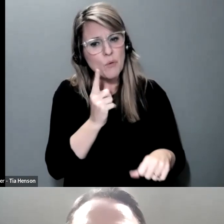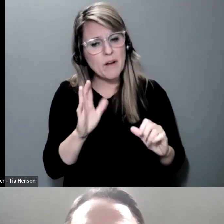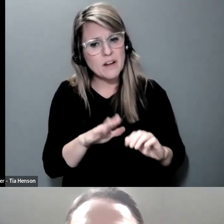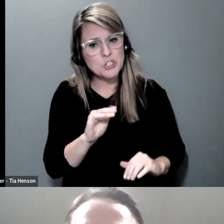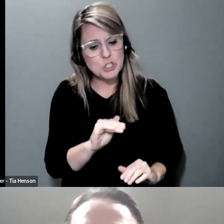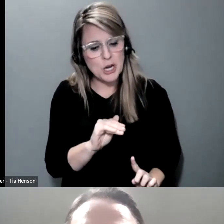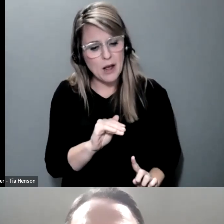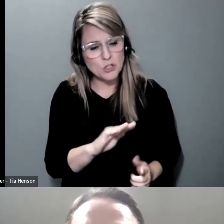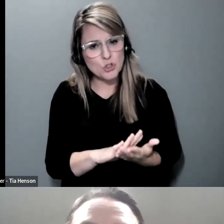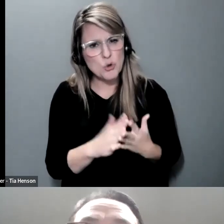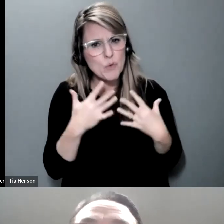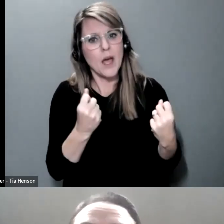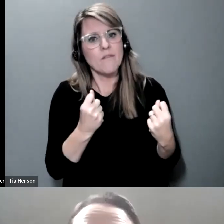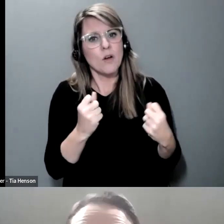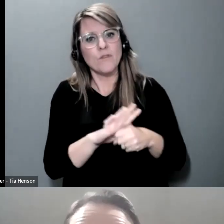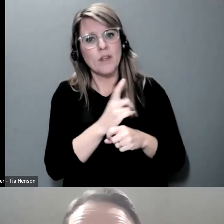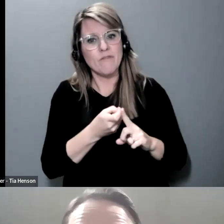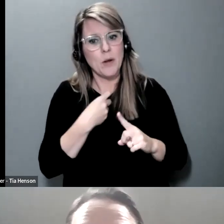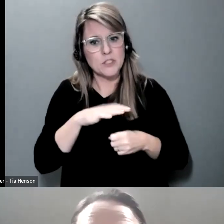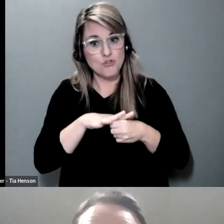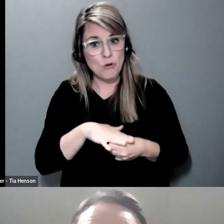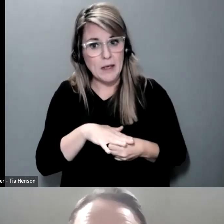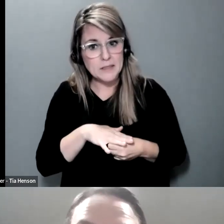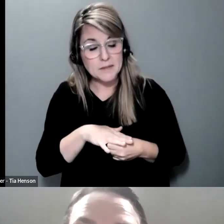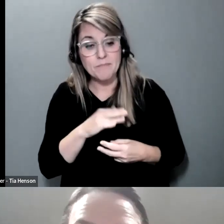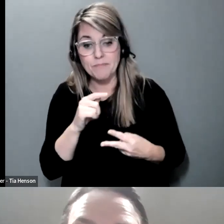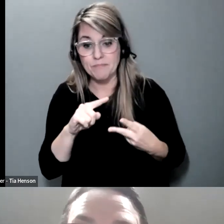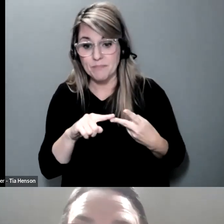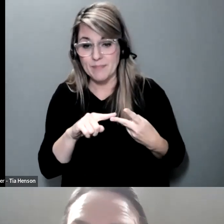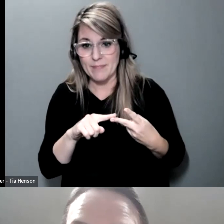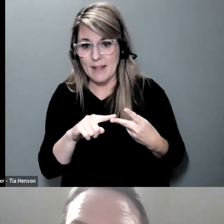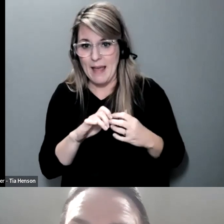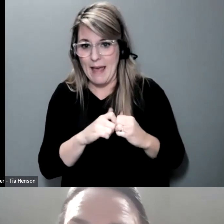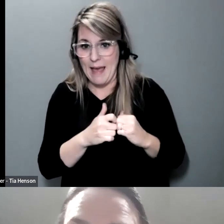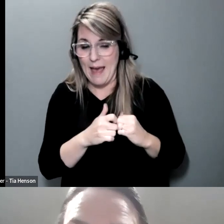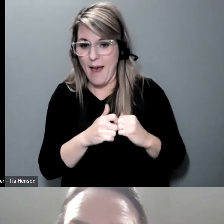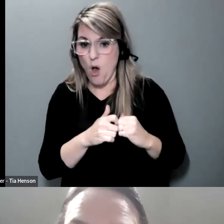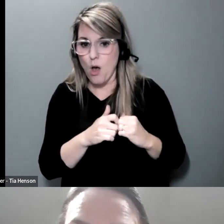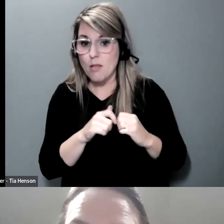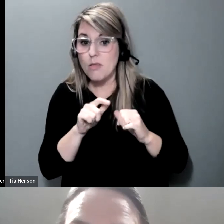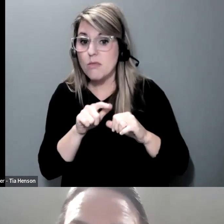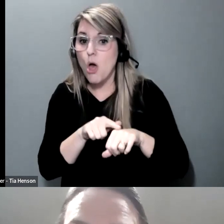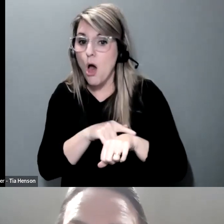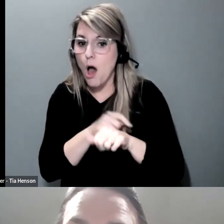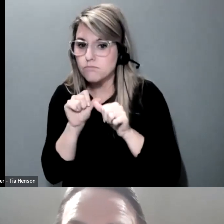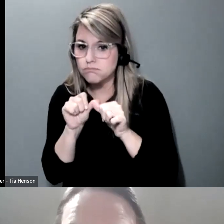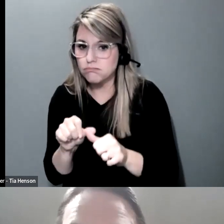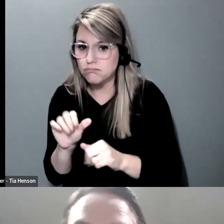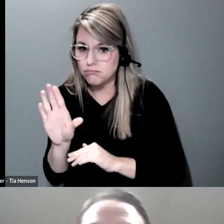from stress? What length of time spent in stress can cause the toxic, damageable stress?